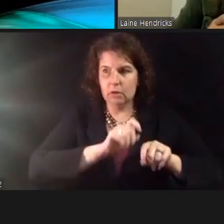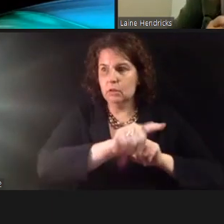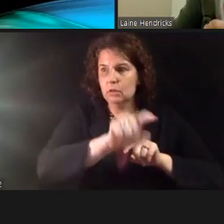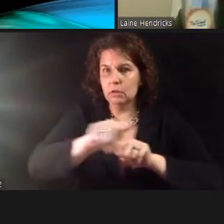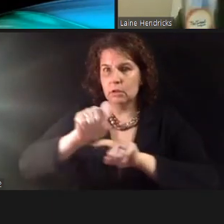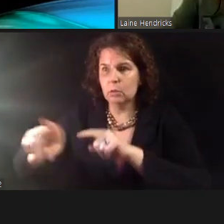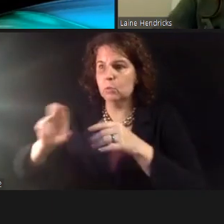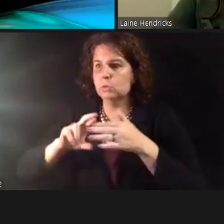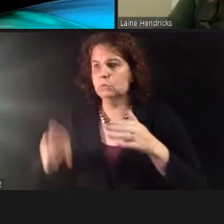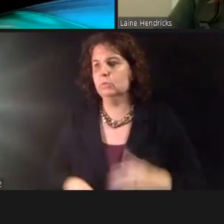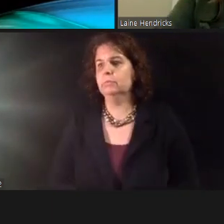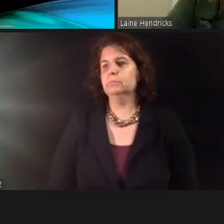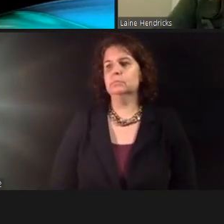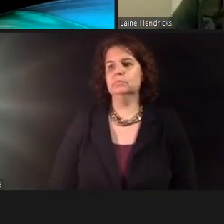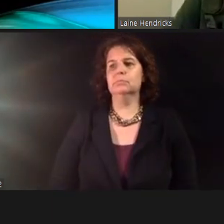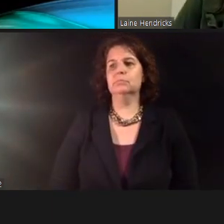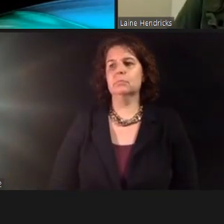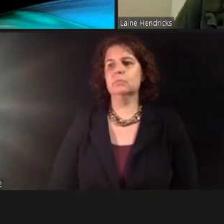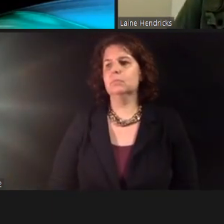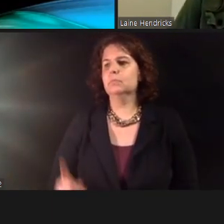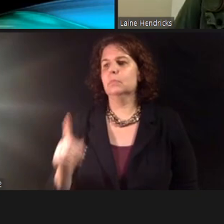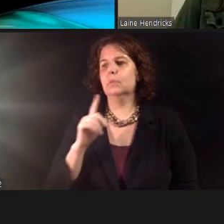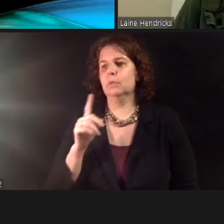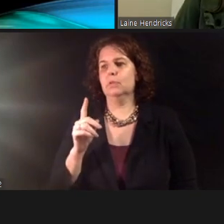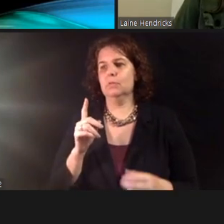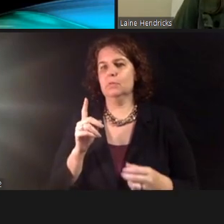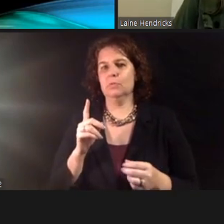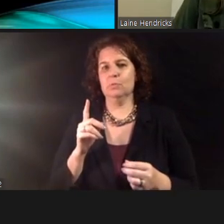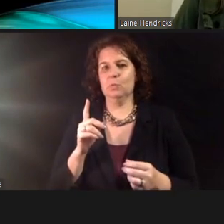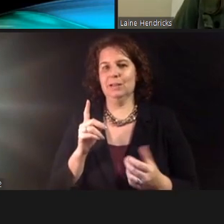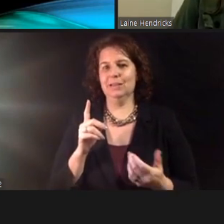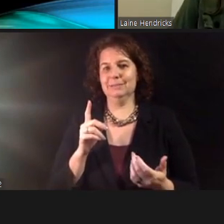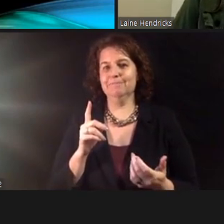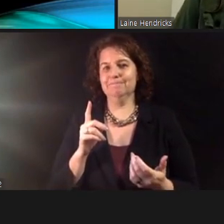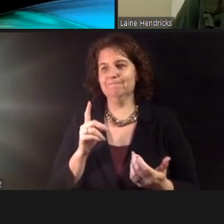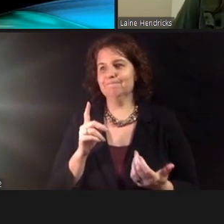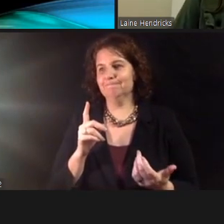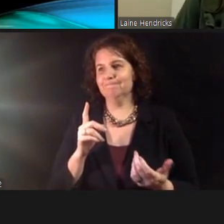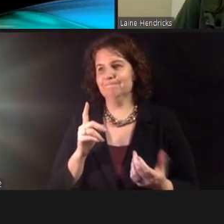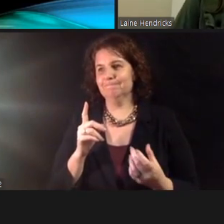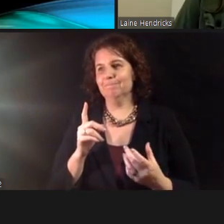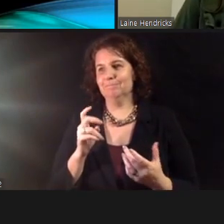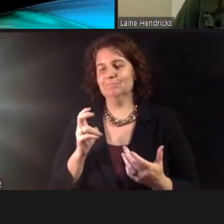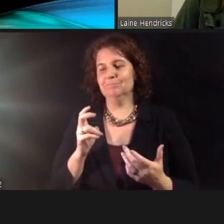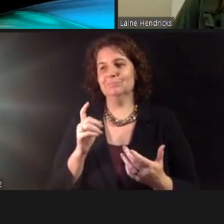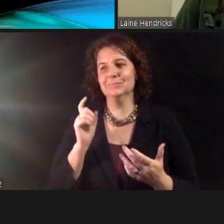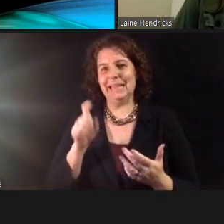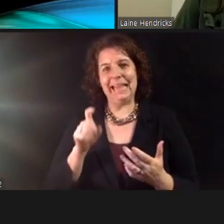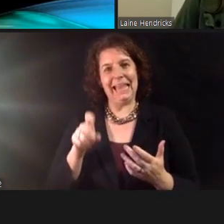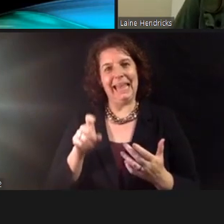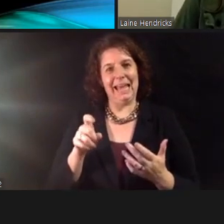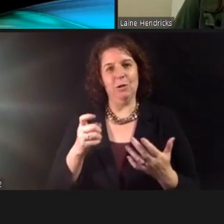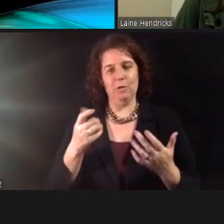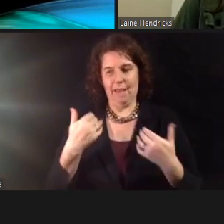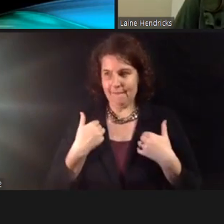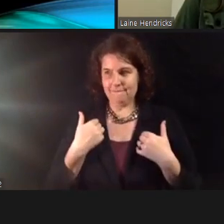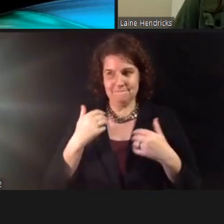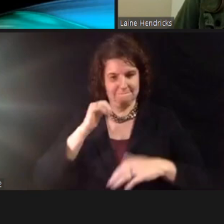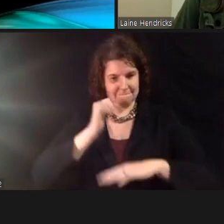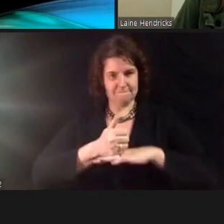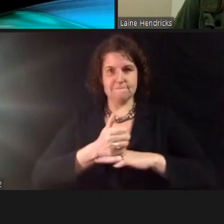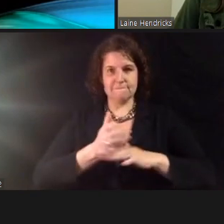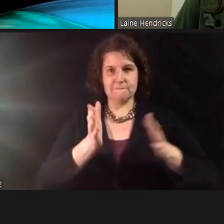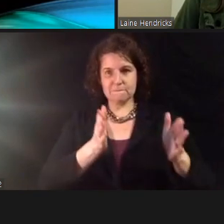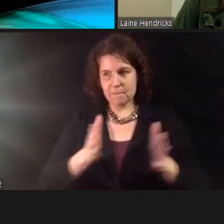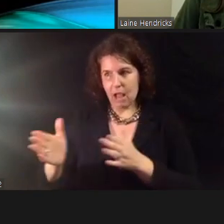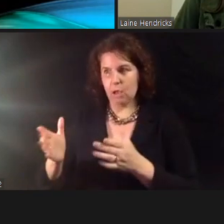we're all inheriting a failed national plan to this pandemic, it's